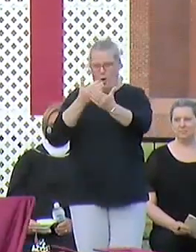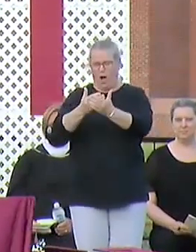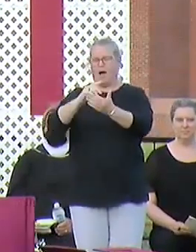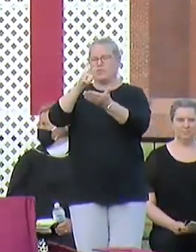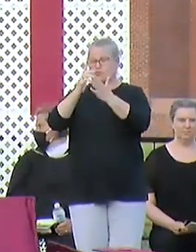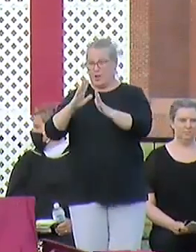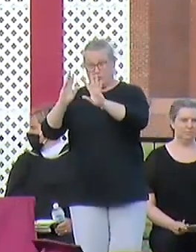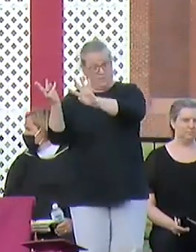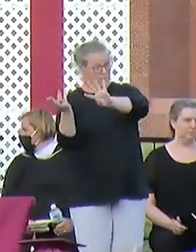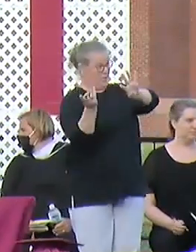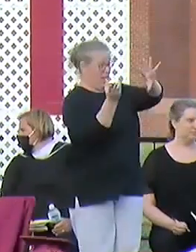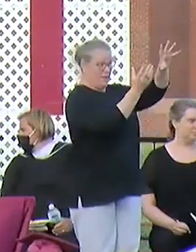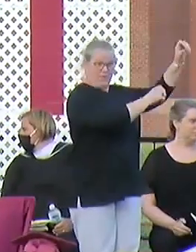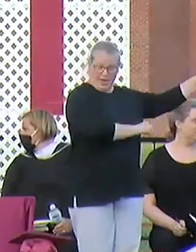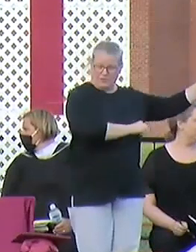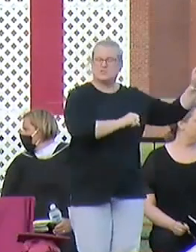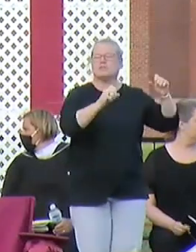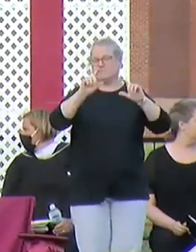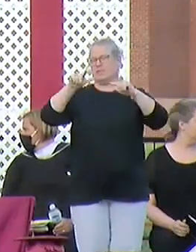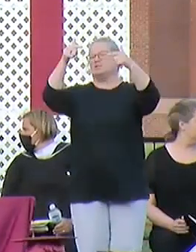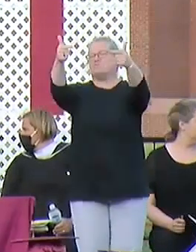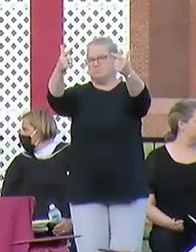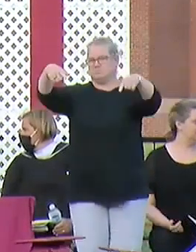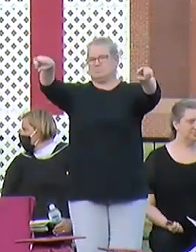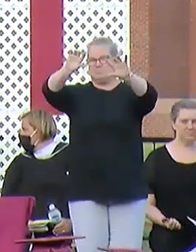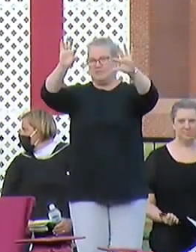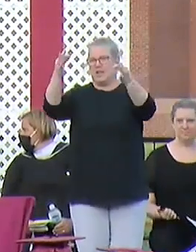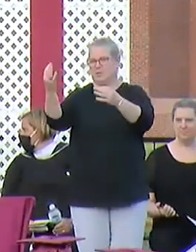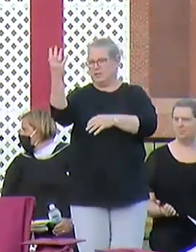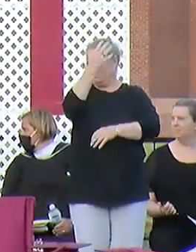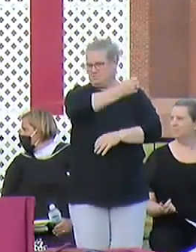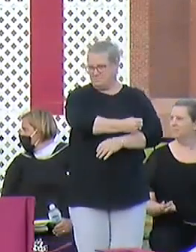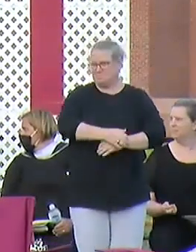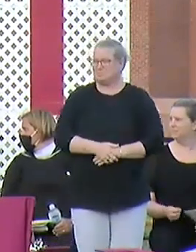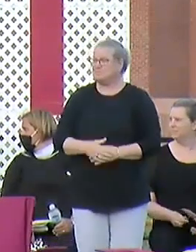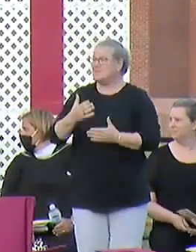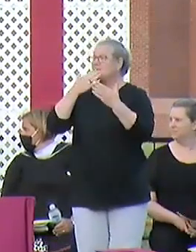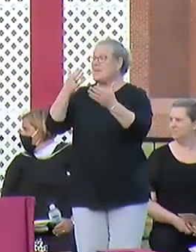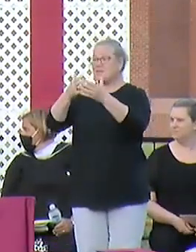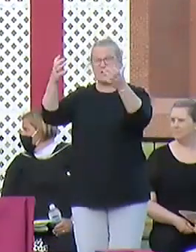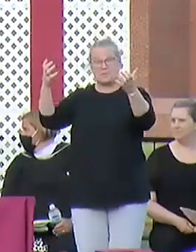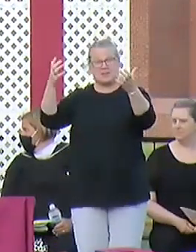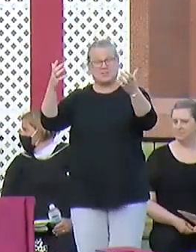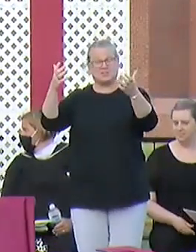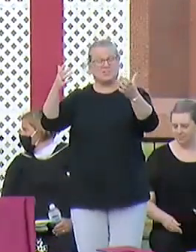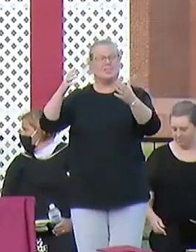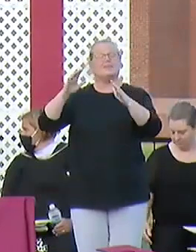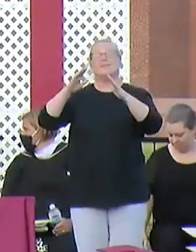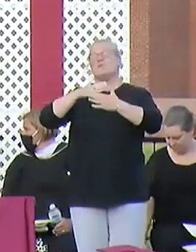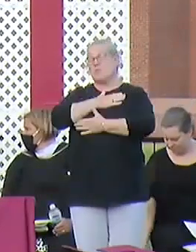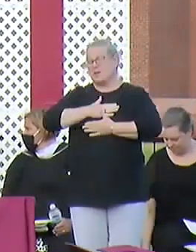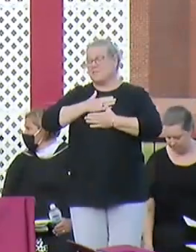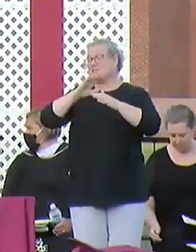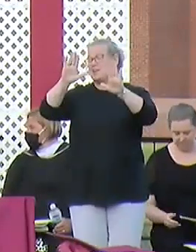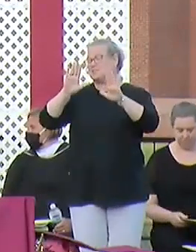exited the aisles and have proceeded to our turf field. Thank you very much, everyone. Have a wonderful